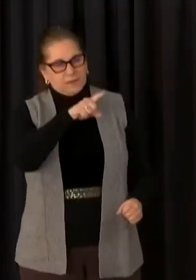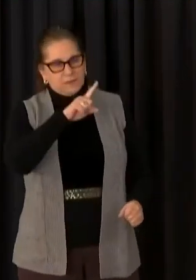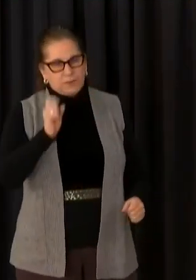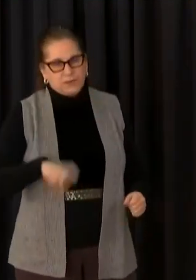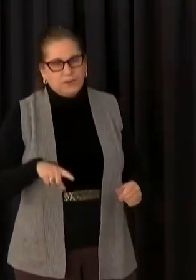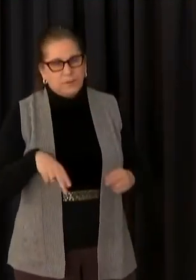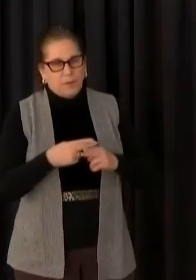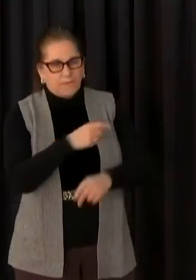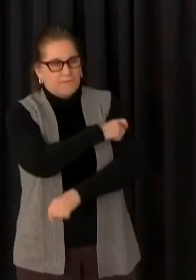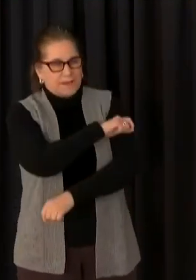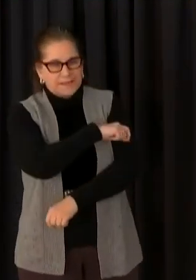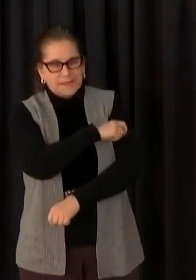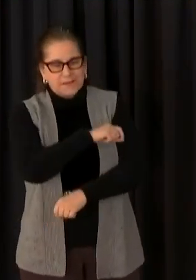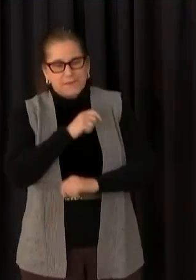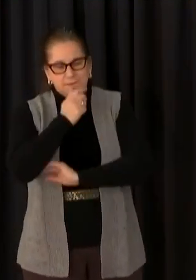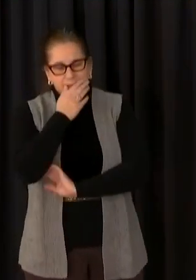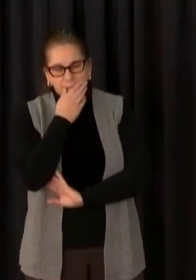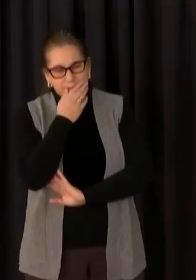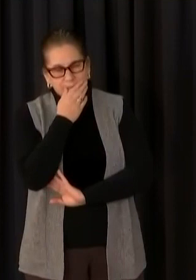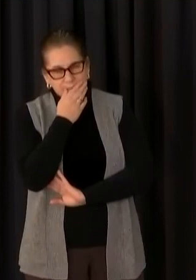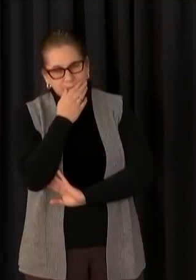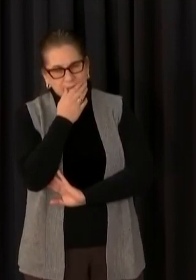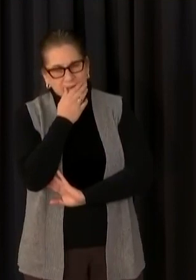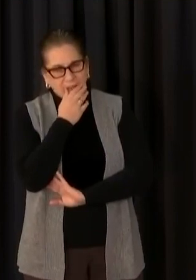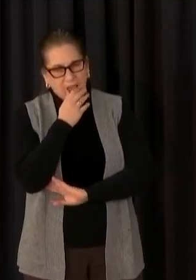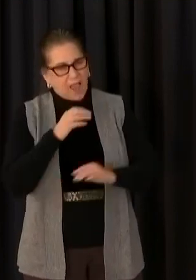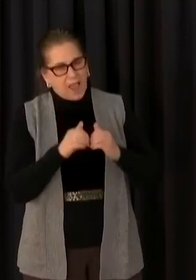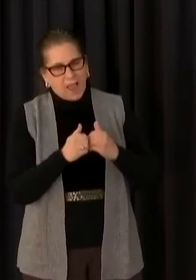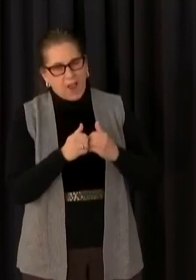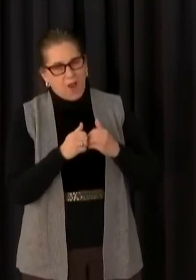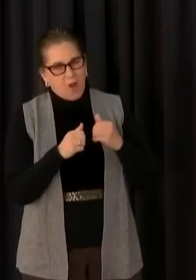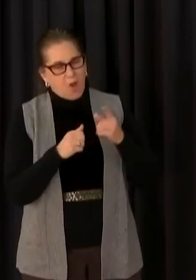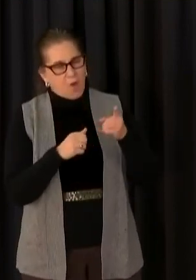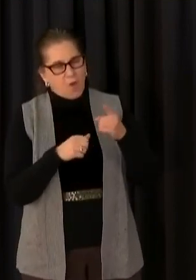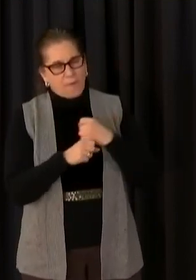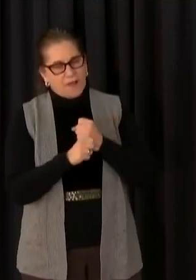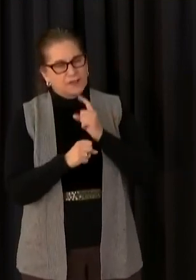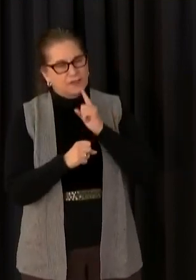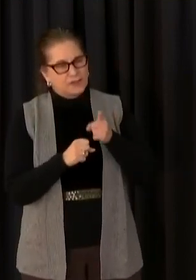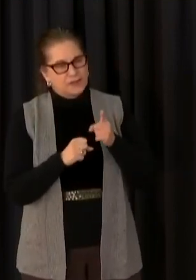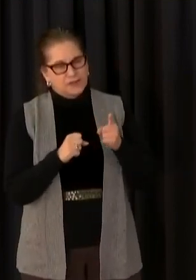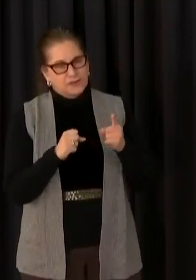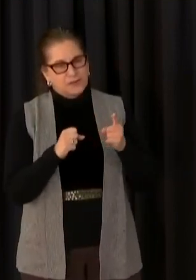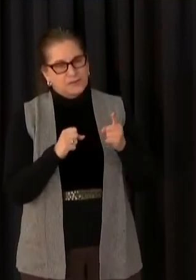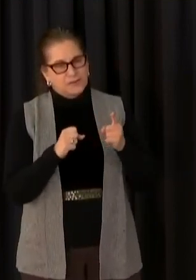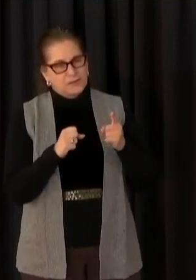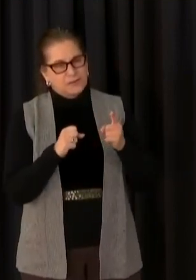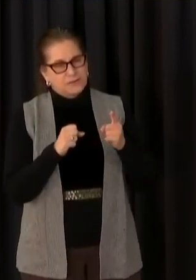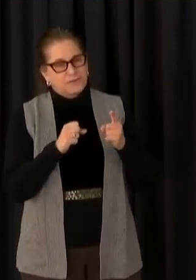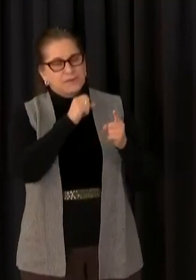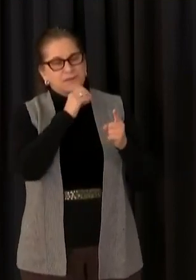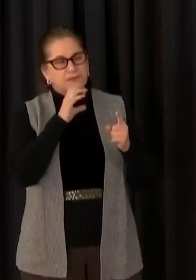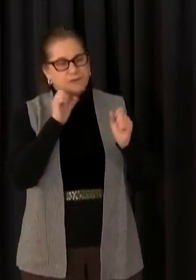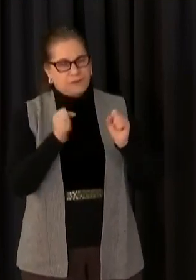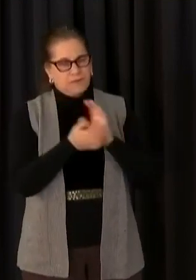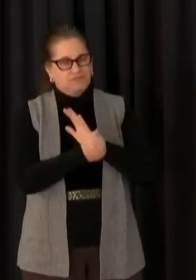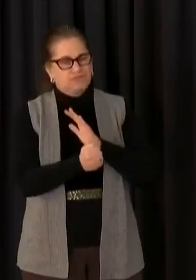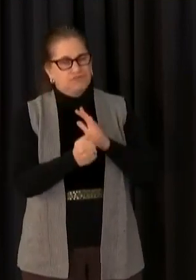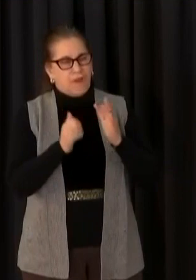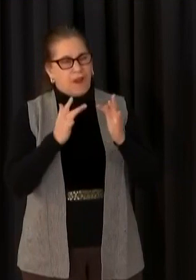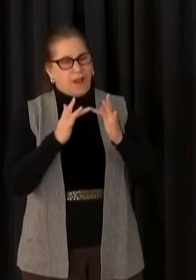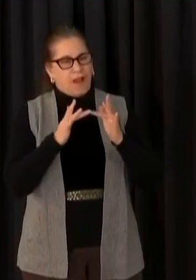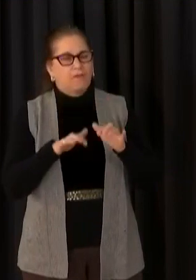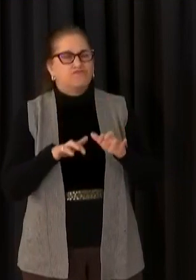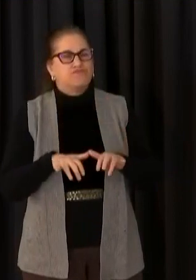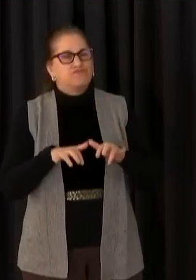How are you ensuring that like internet savvy seniors don't book up all 6,000